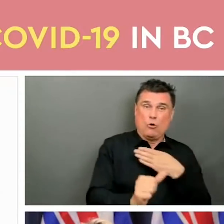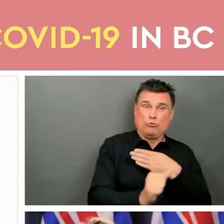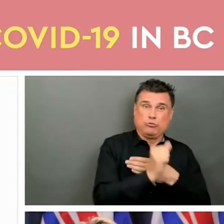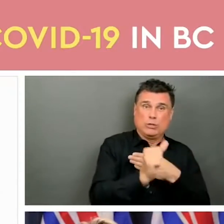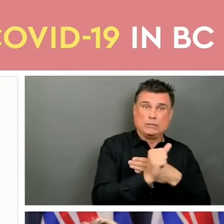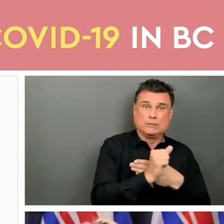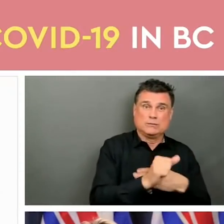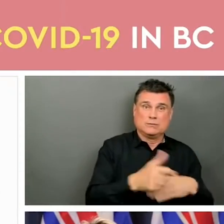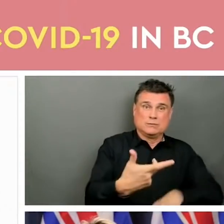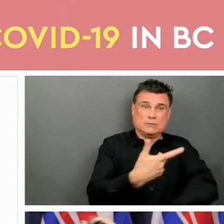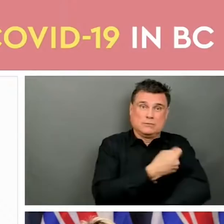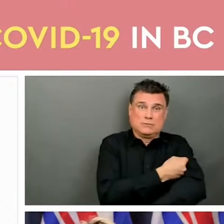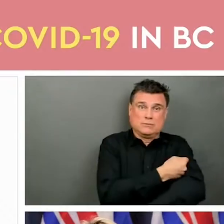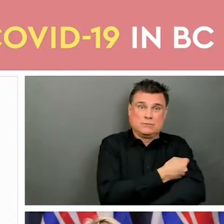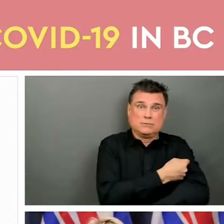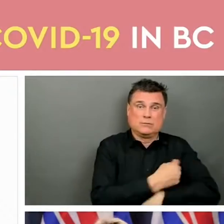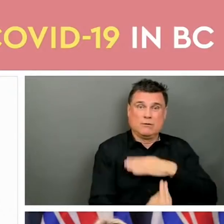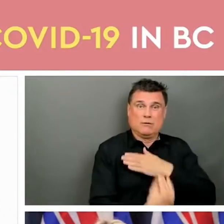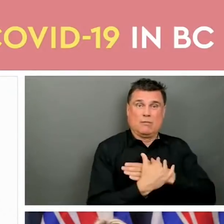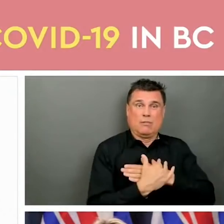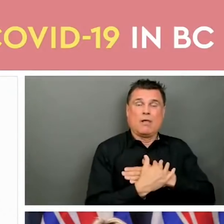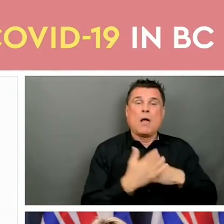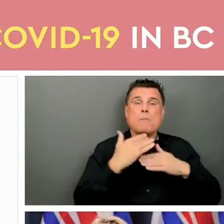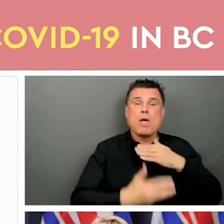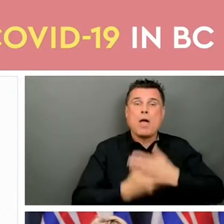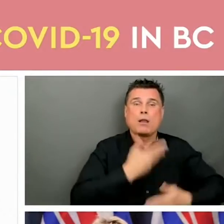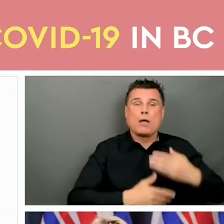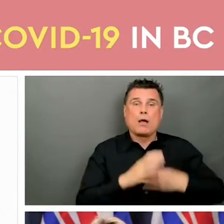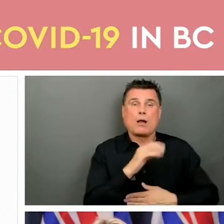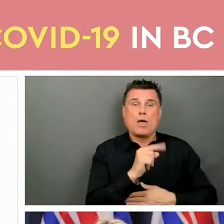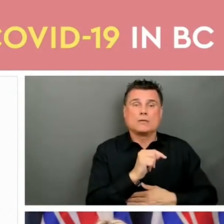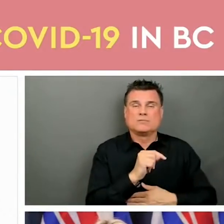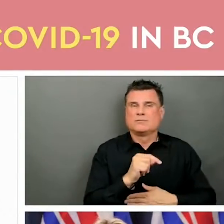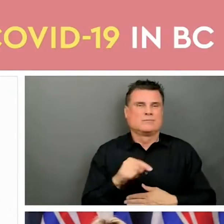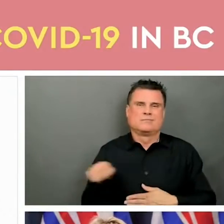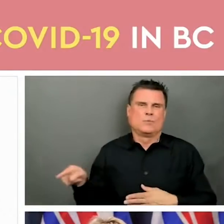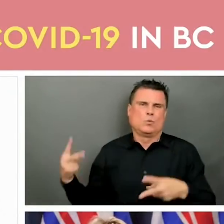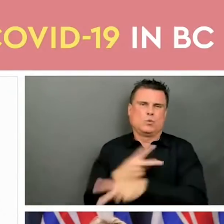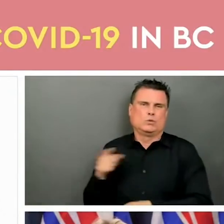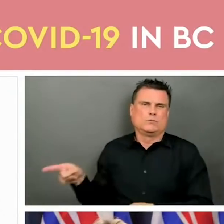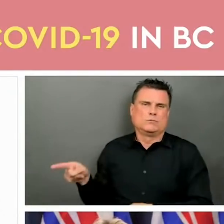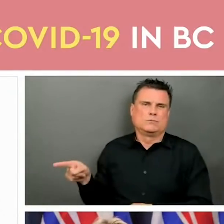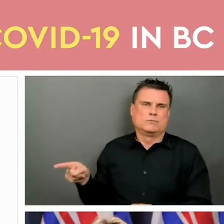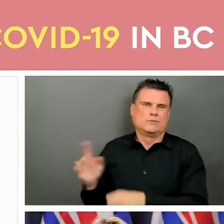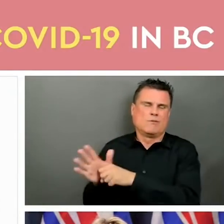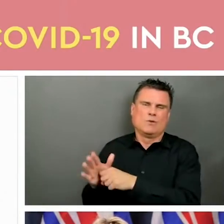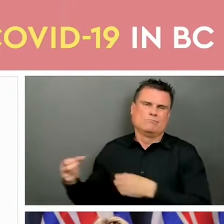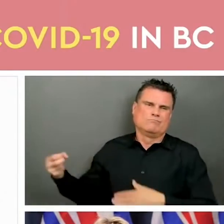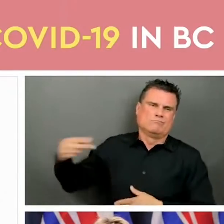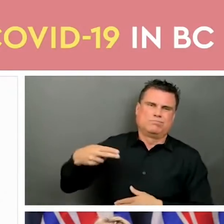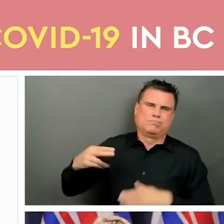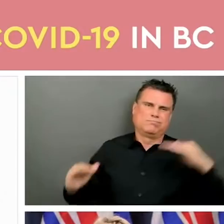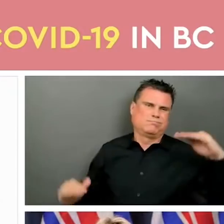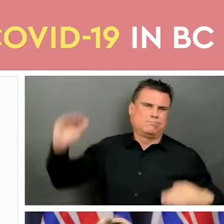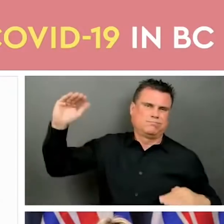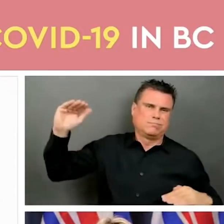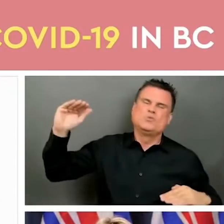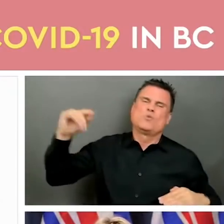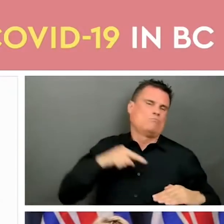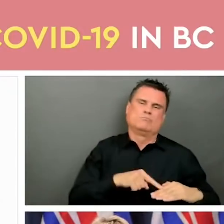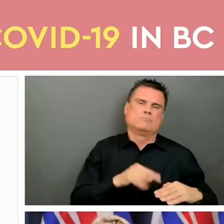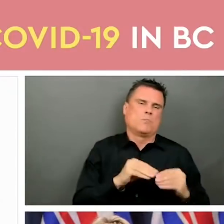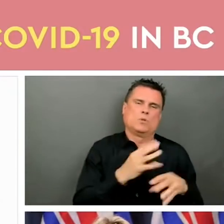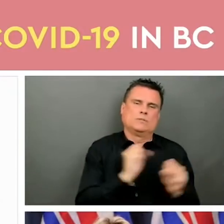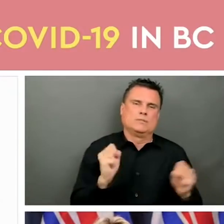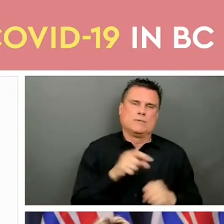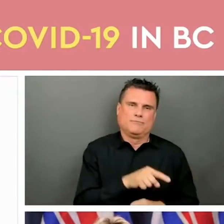blood clots. We also know that we understand a bit more about how these happen, and clinicians have been notified. We have a test